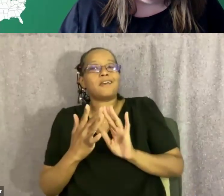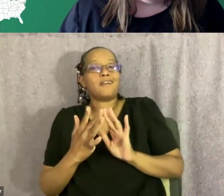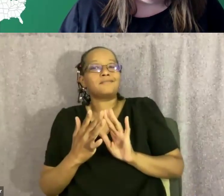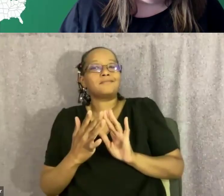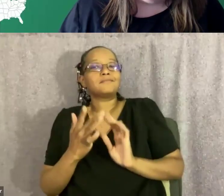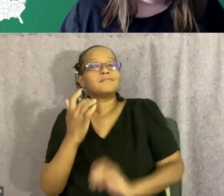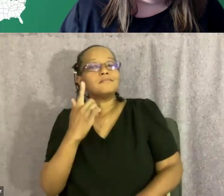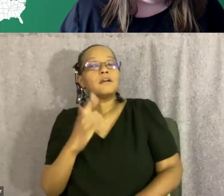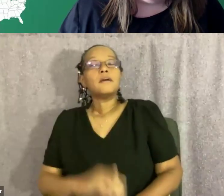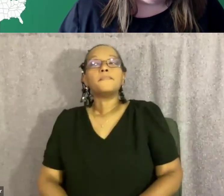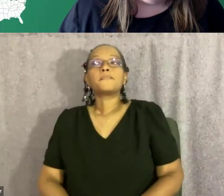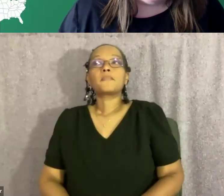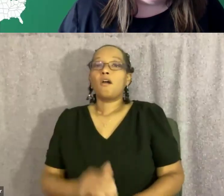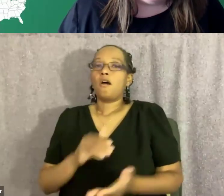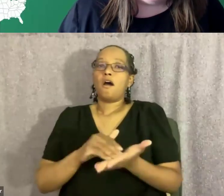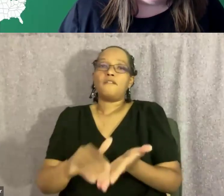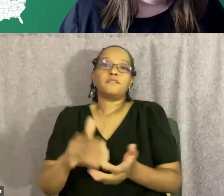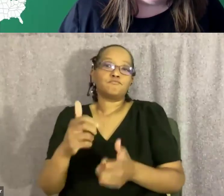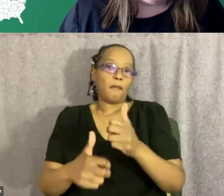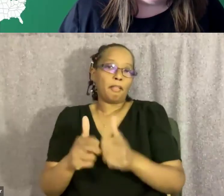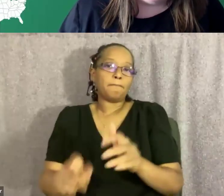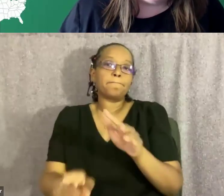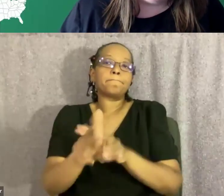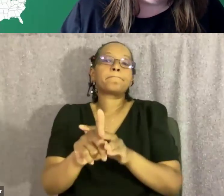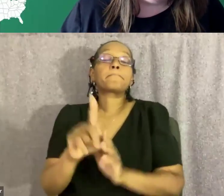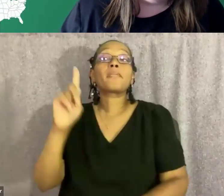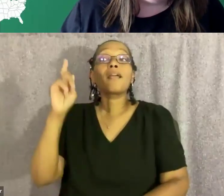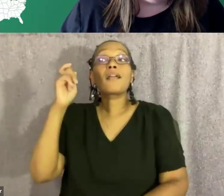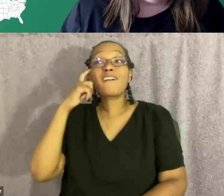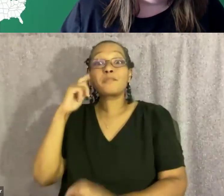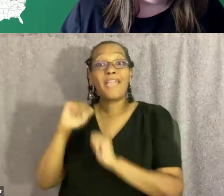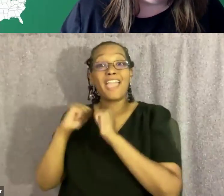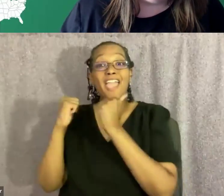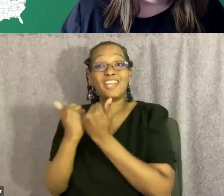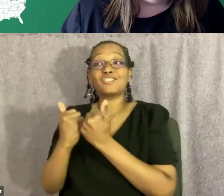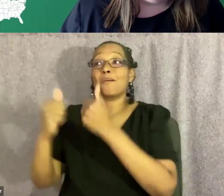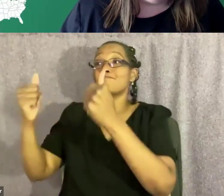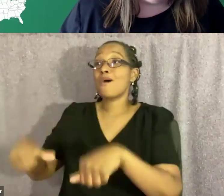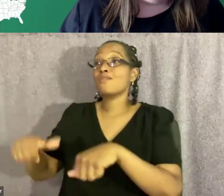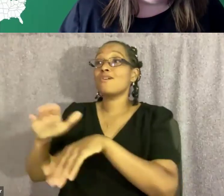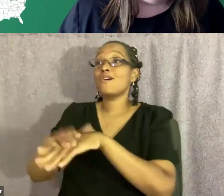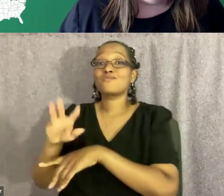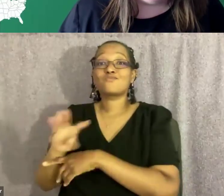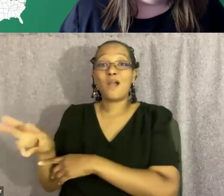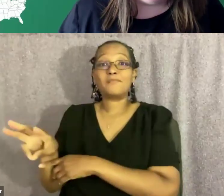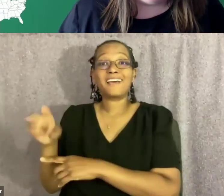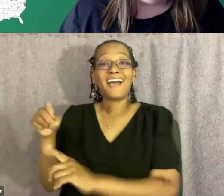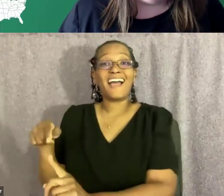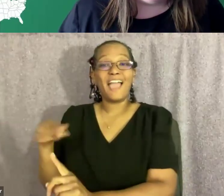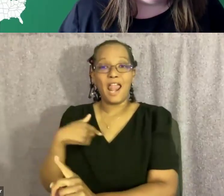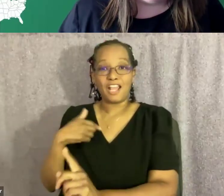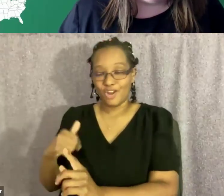see is many times government agencies have something on their website, but then you go to use